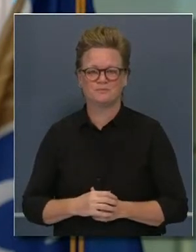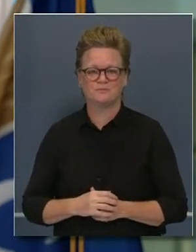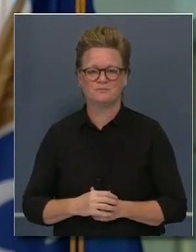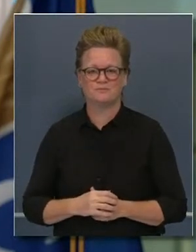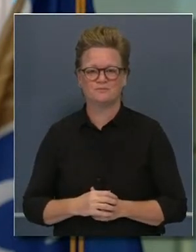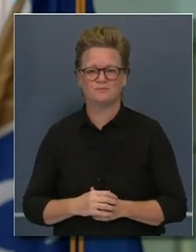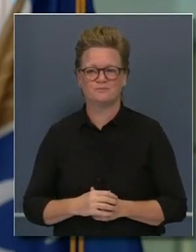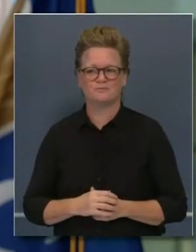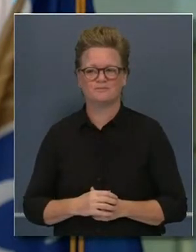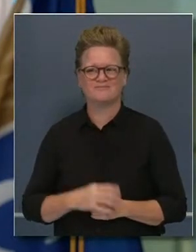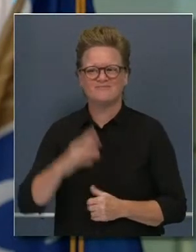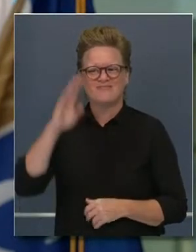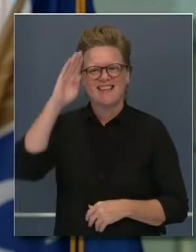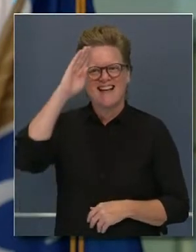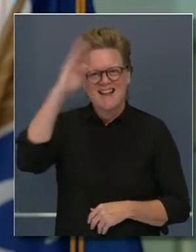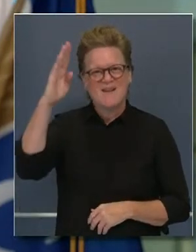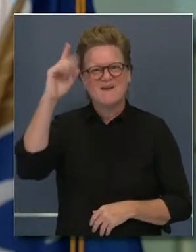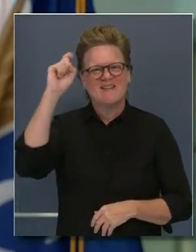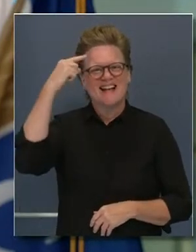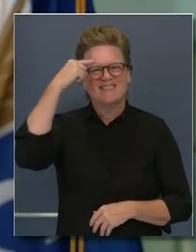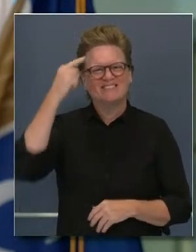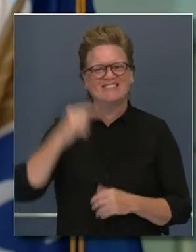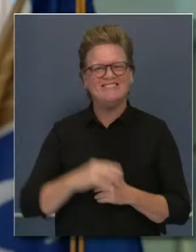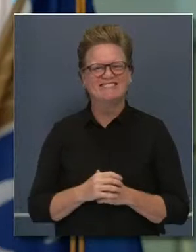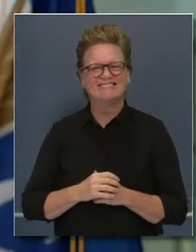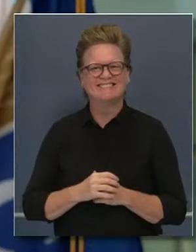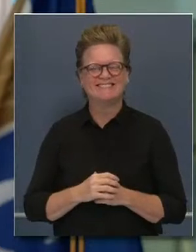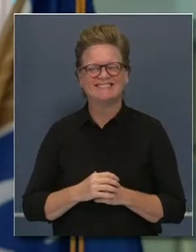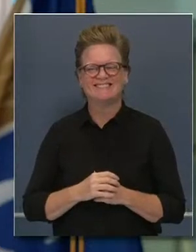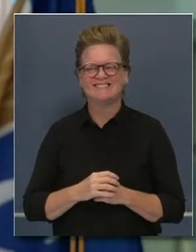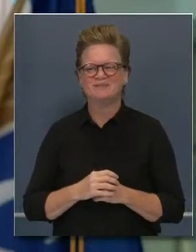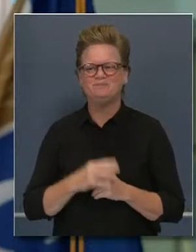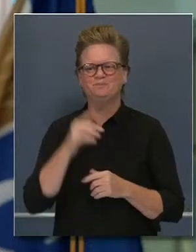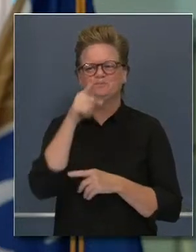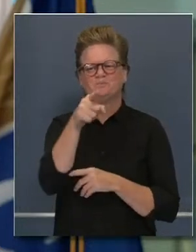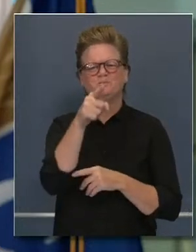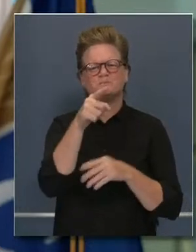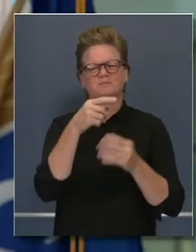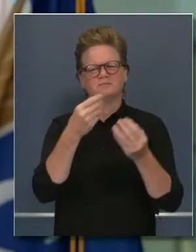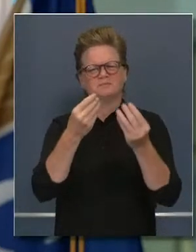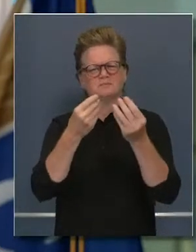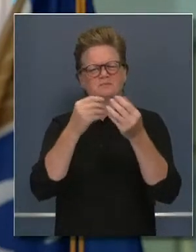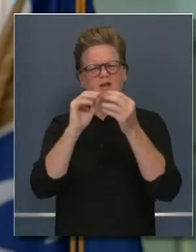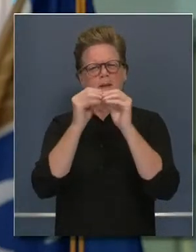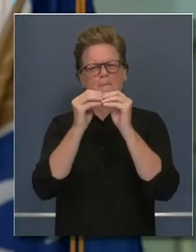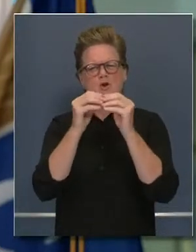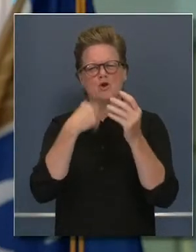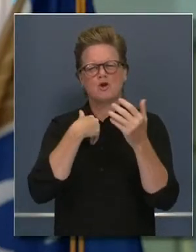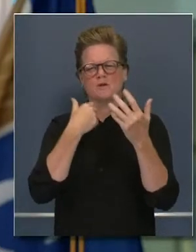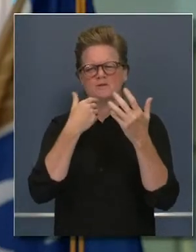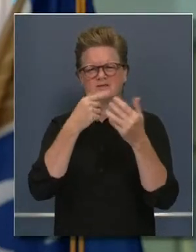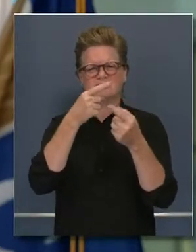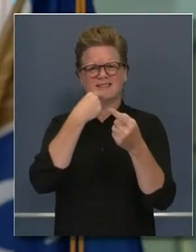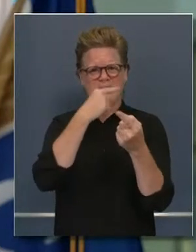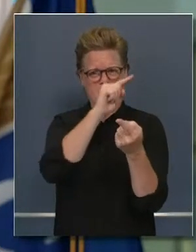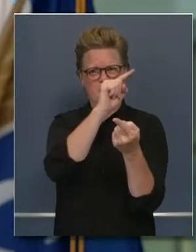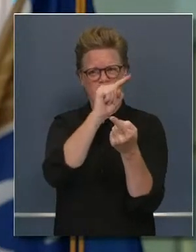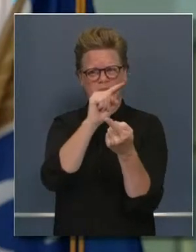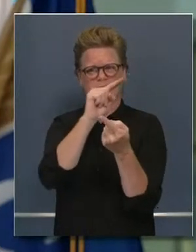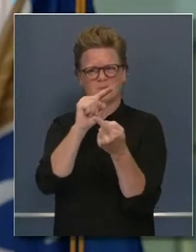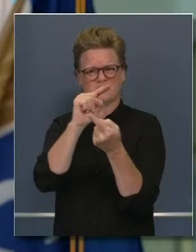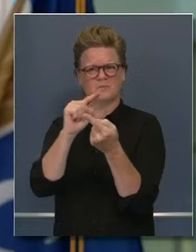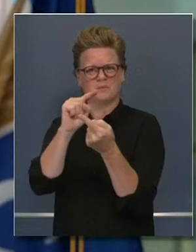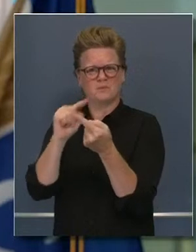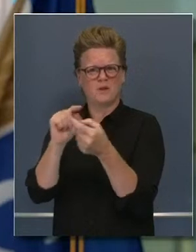Hi, Governor. Thanks for taking the question. You've noted the improving numbers, the dramatic drop in positivity rate. There's another number which you don't typically discuss, which